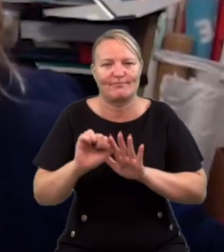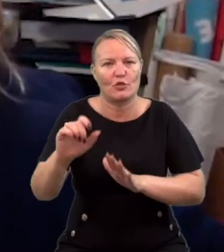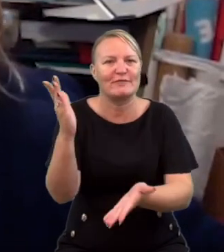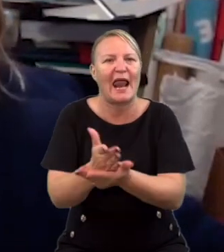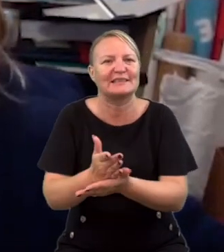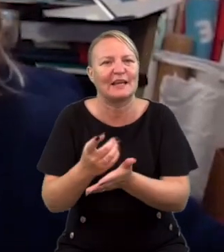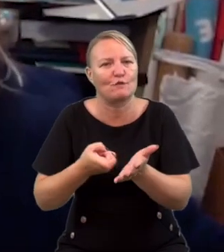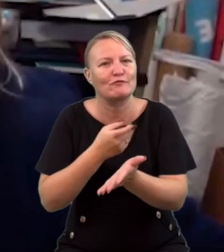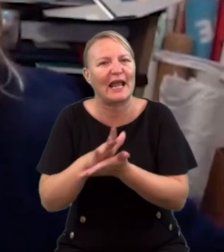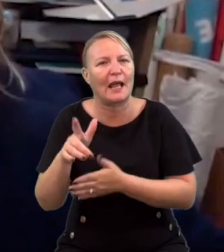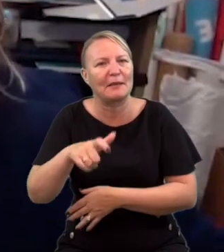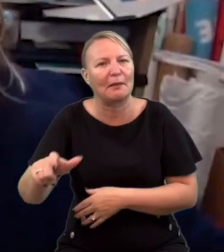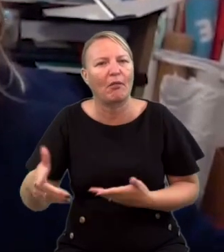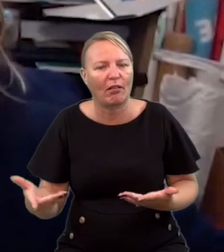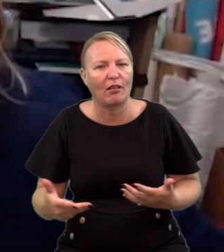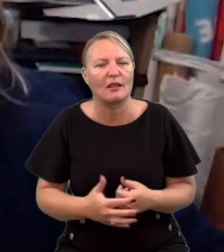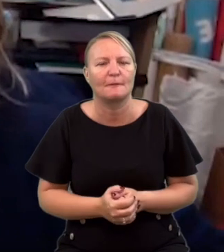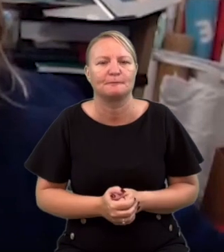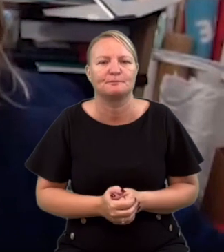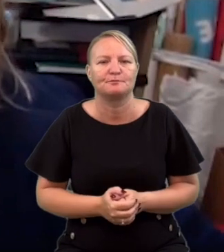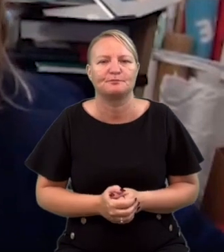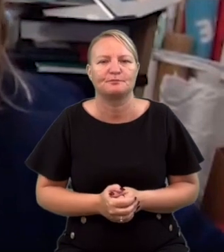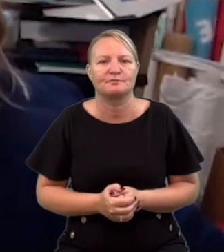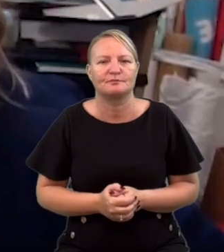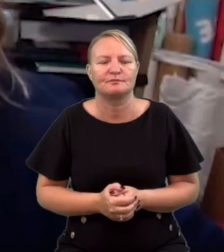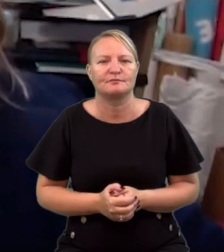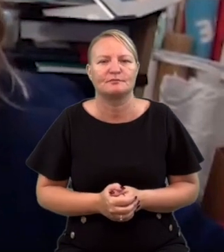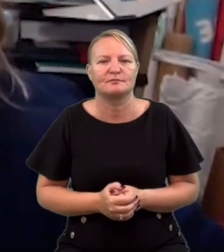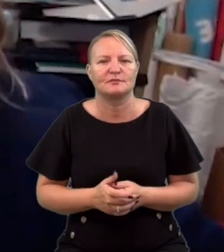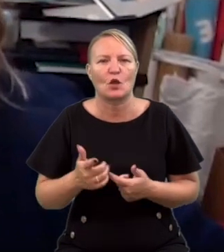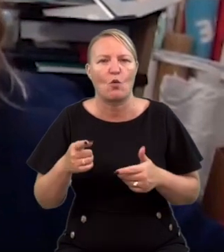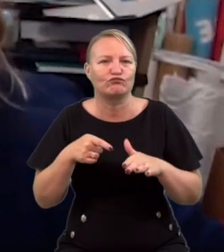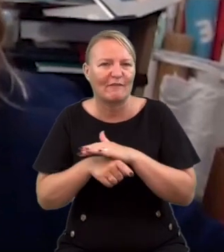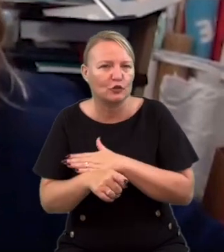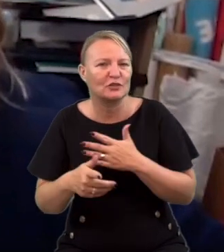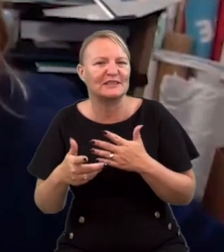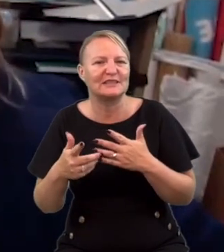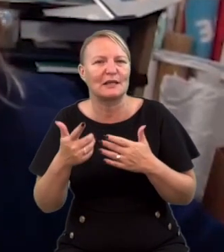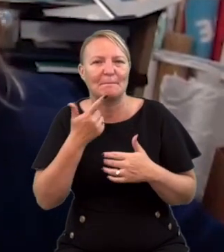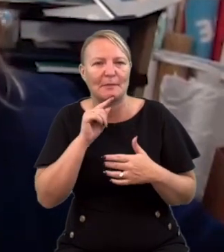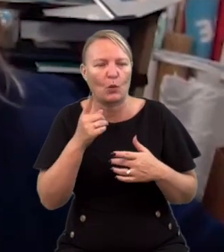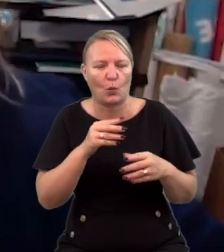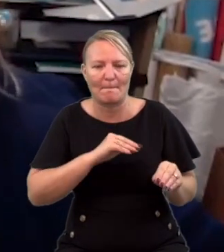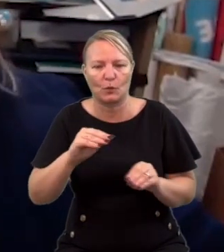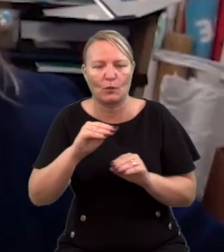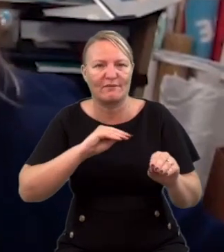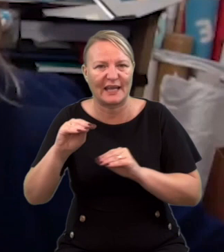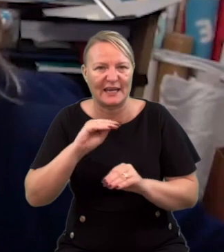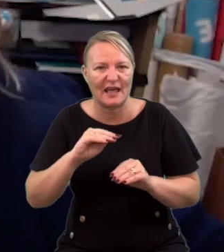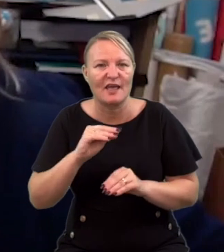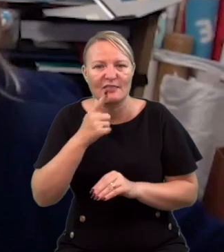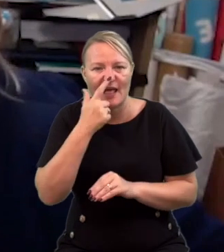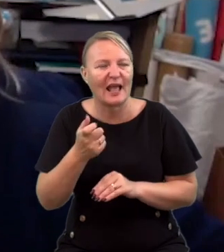the reality of the Rohingya people. I think often plays that represent people on the move and